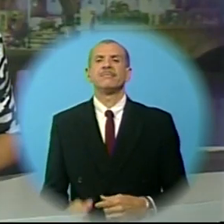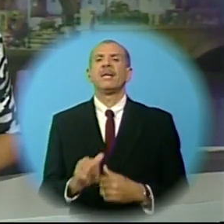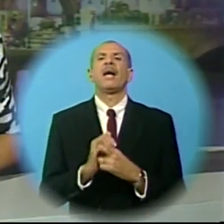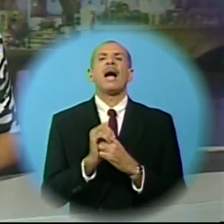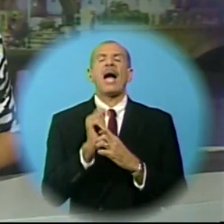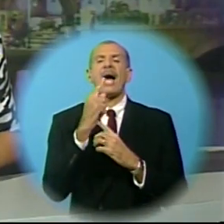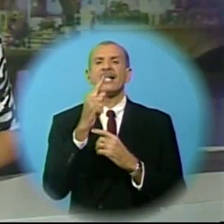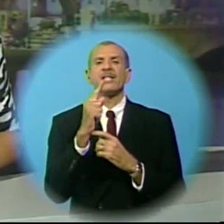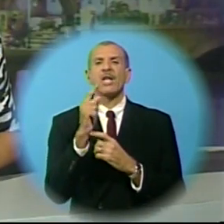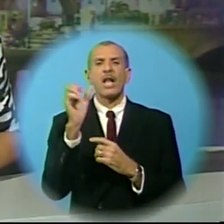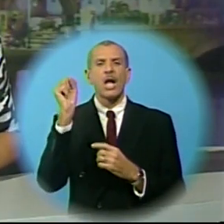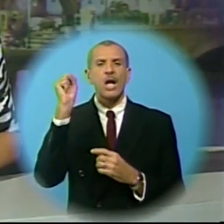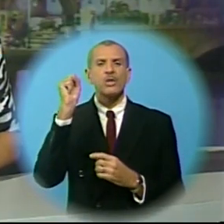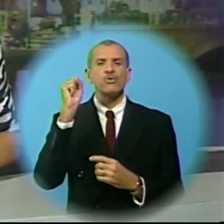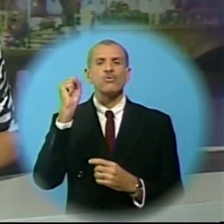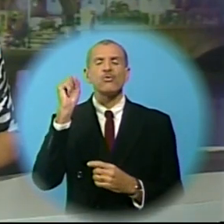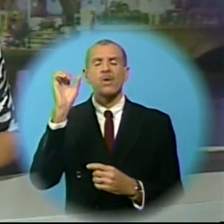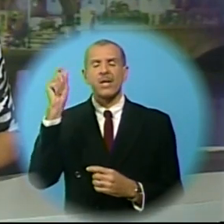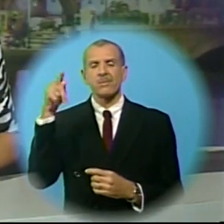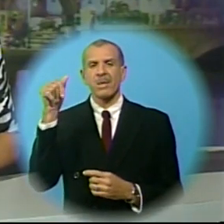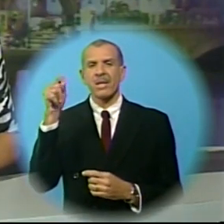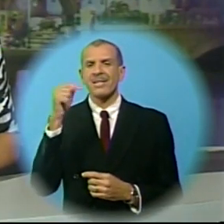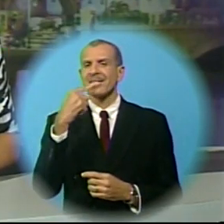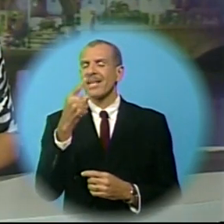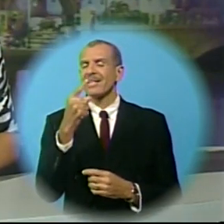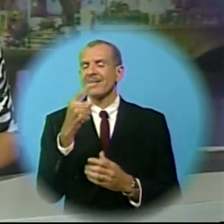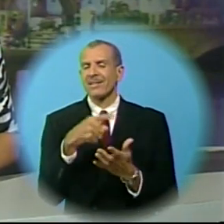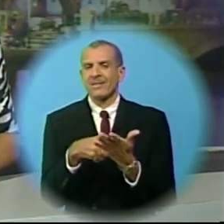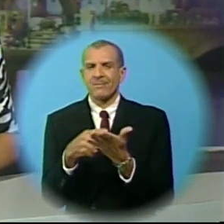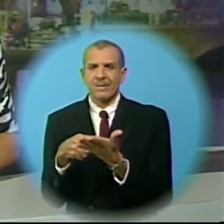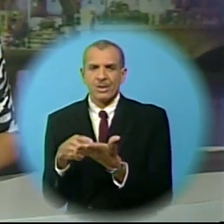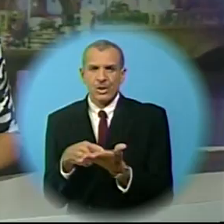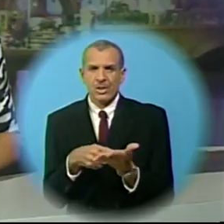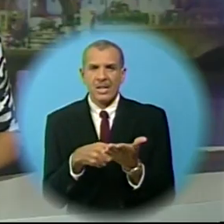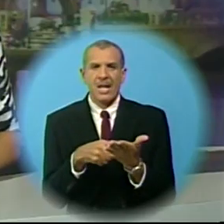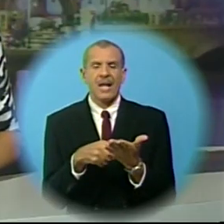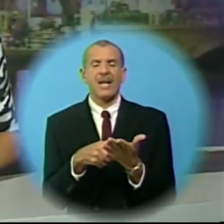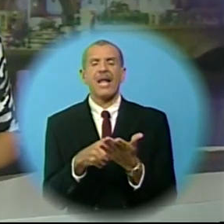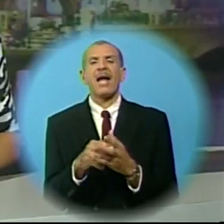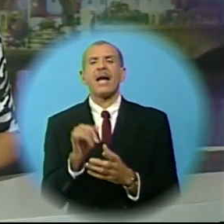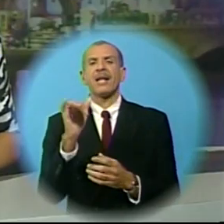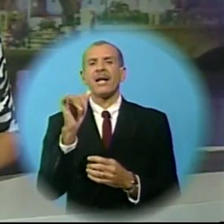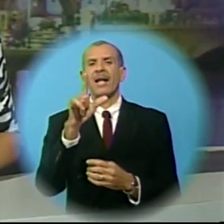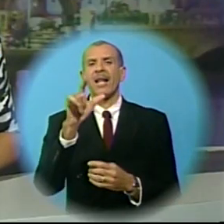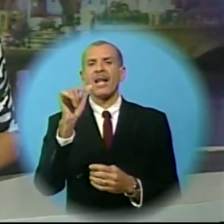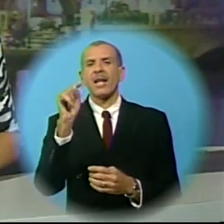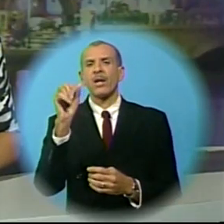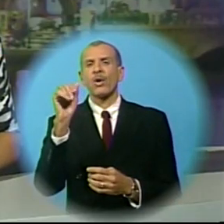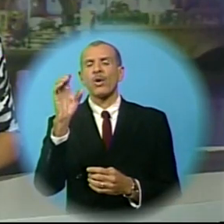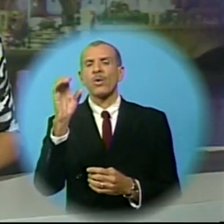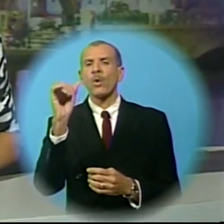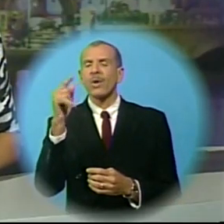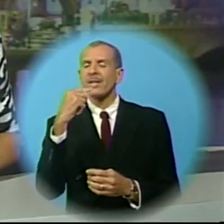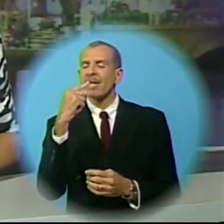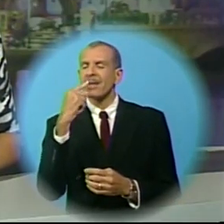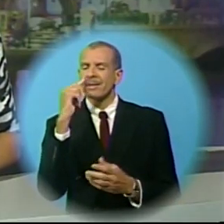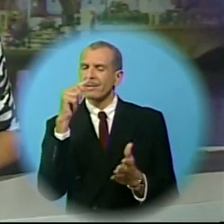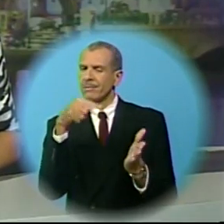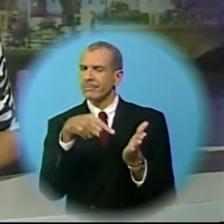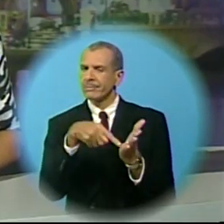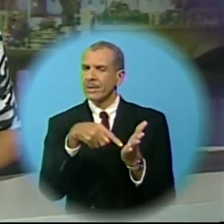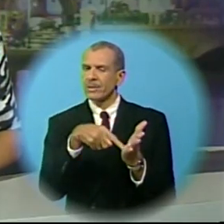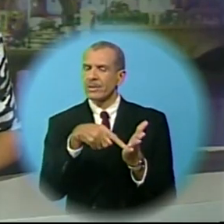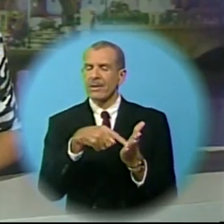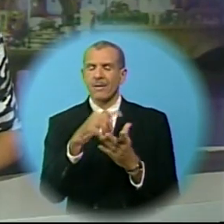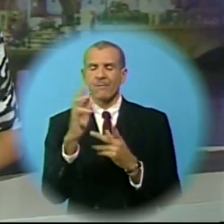Executive Officer Sue Springer again raised the issue during that reception at Ilaro Court. It's an issue she says has the attention of Tourism